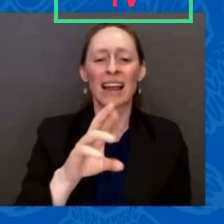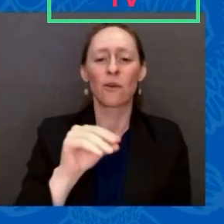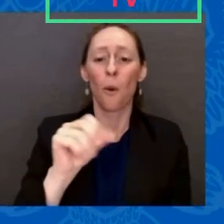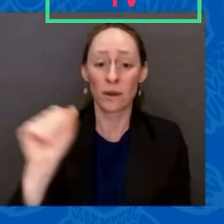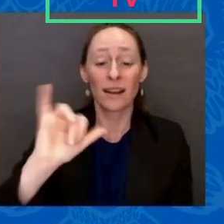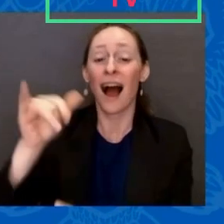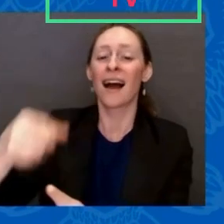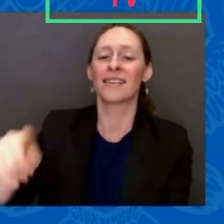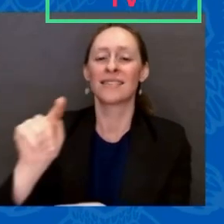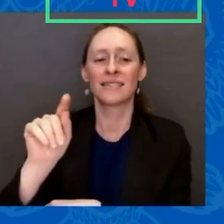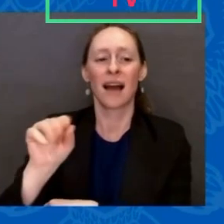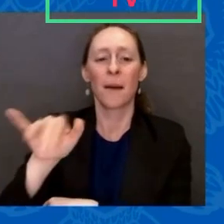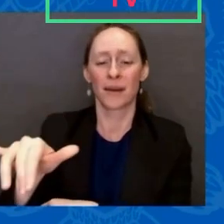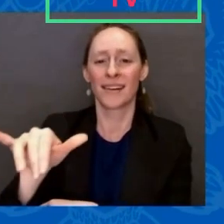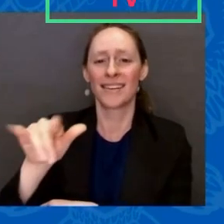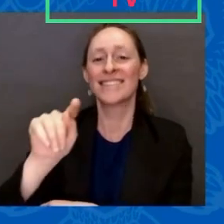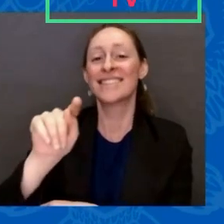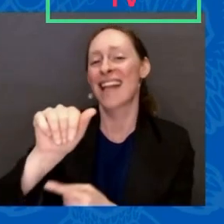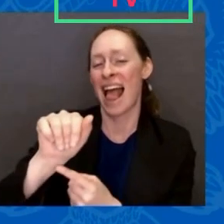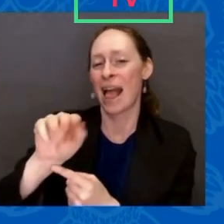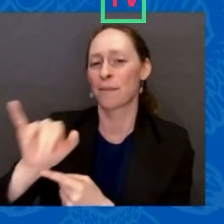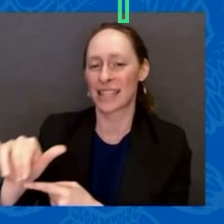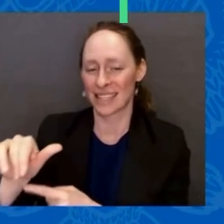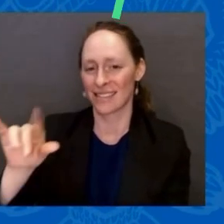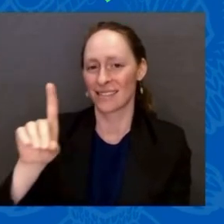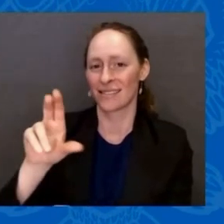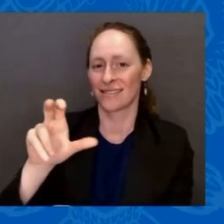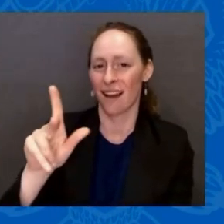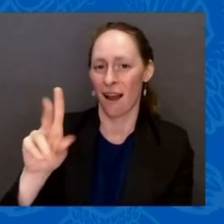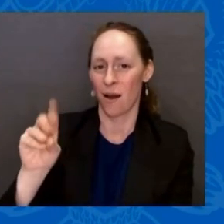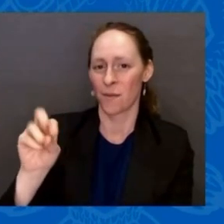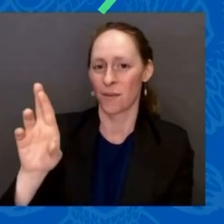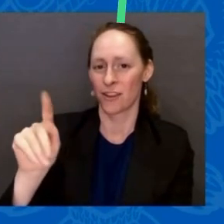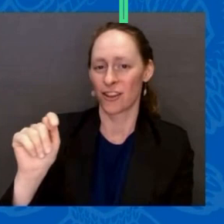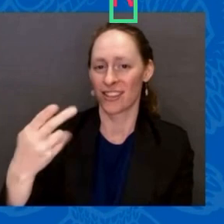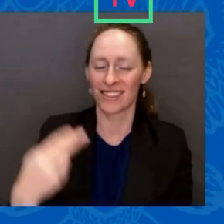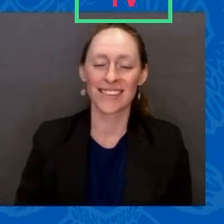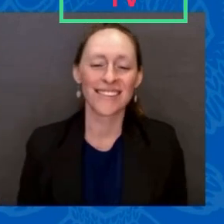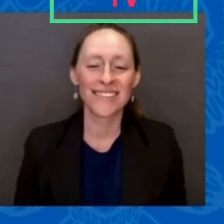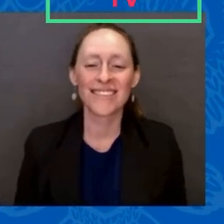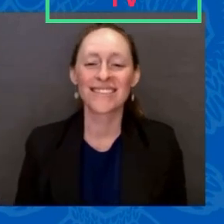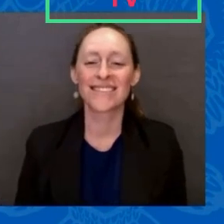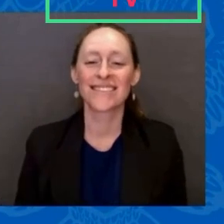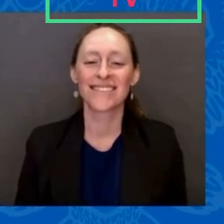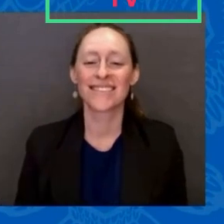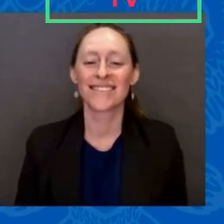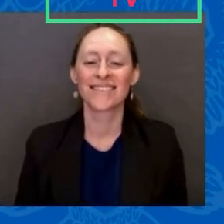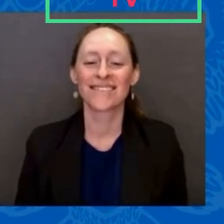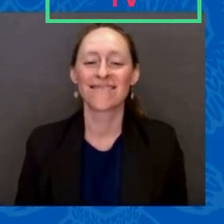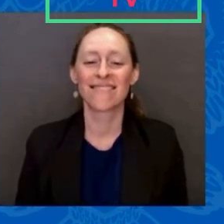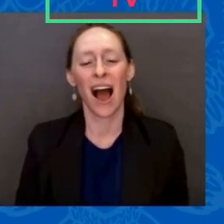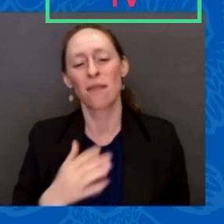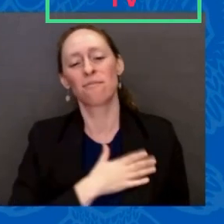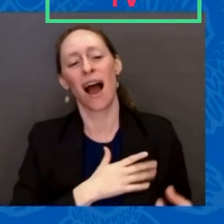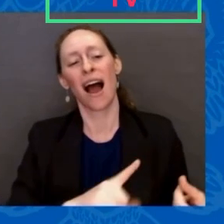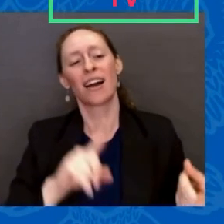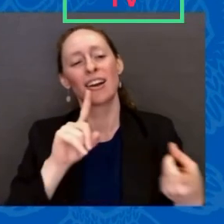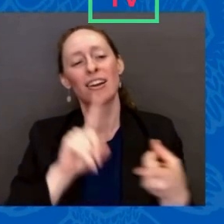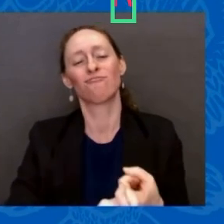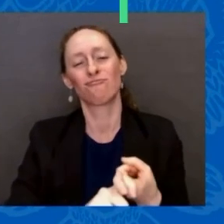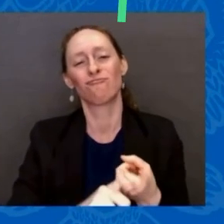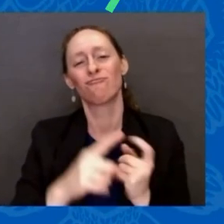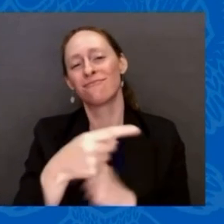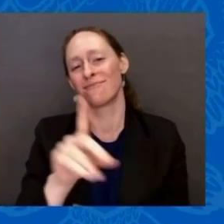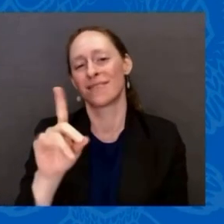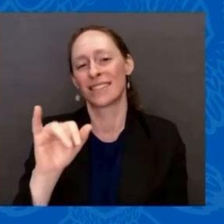My good friend Dick Durbin, and he is a good friend, we've worked together a long, long time in the United States Senate. He's the single